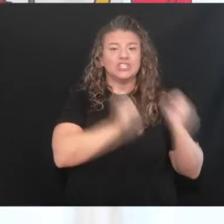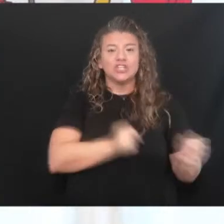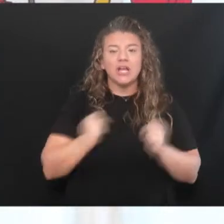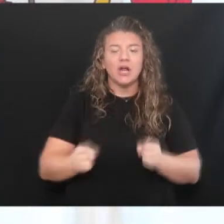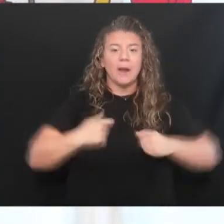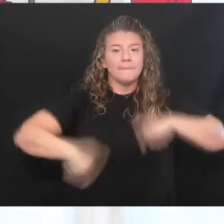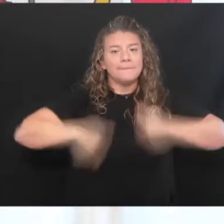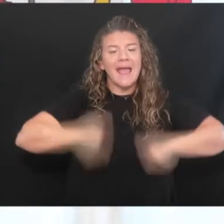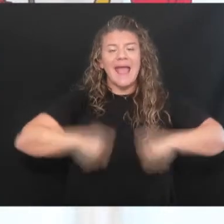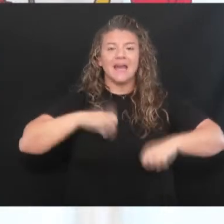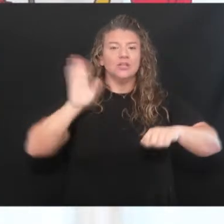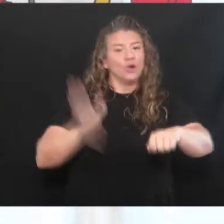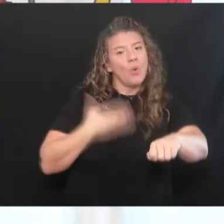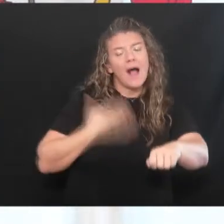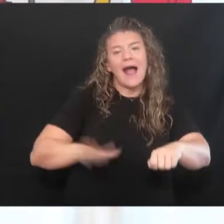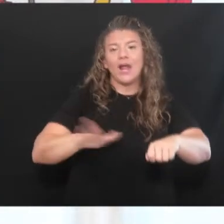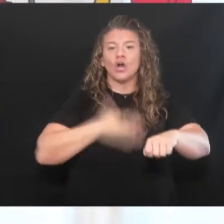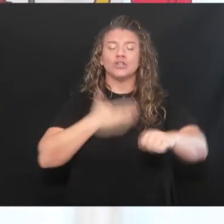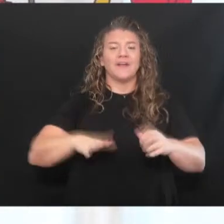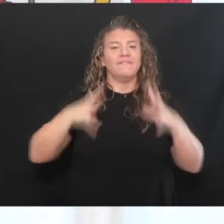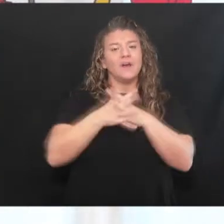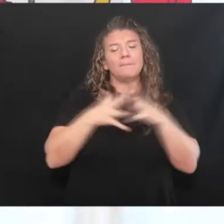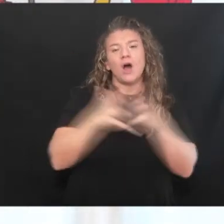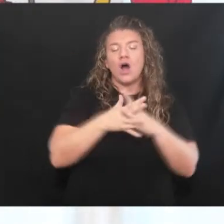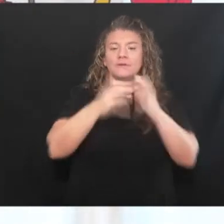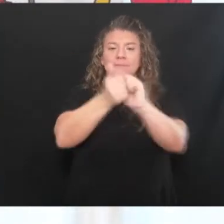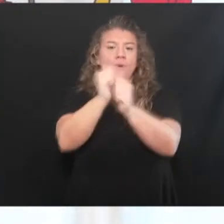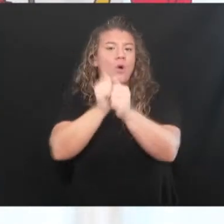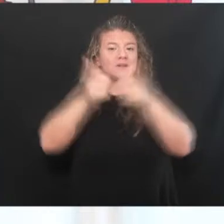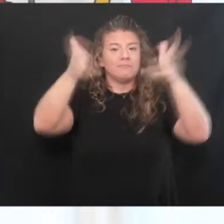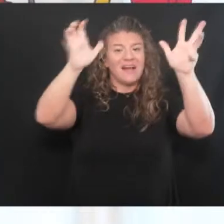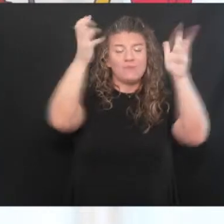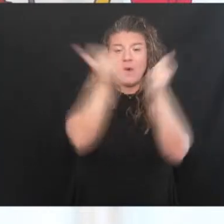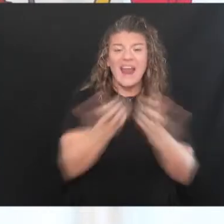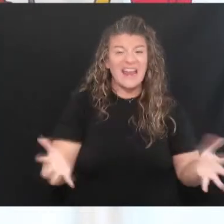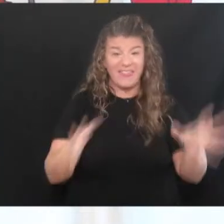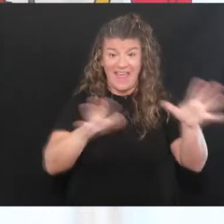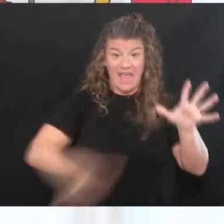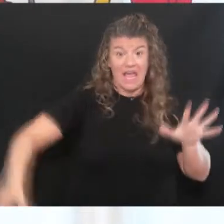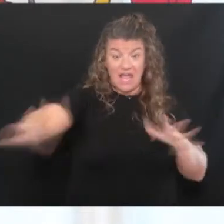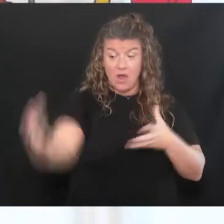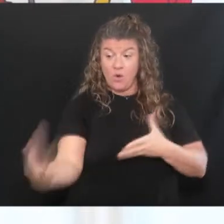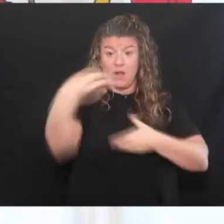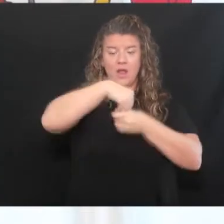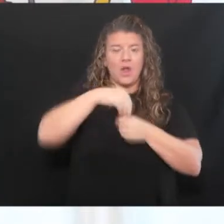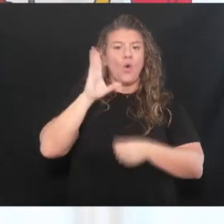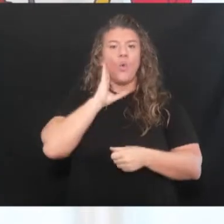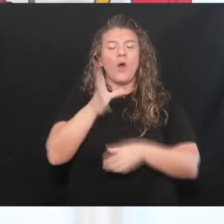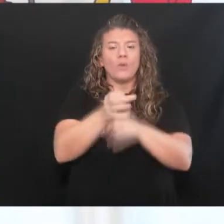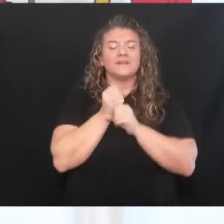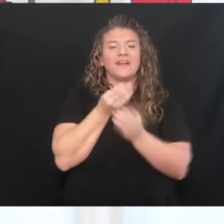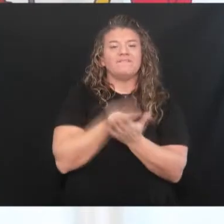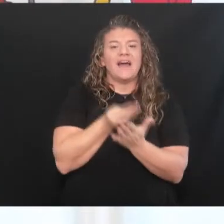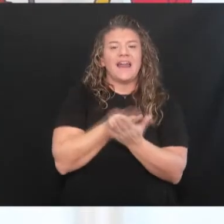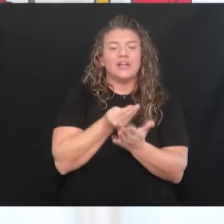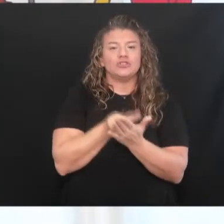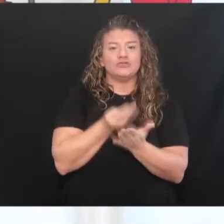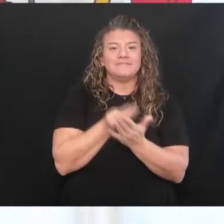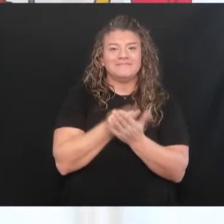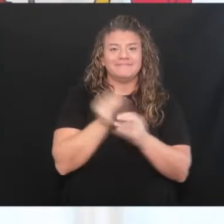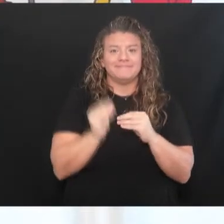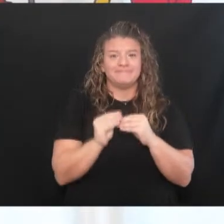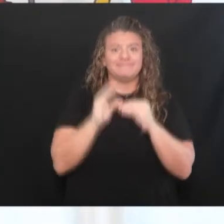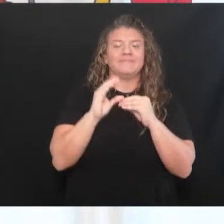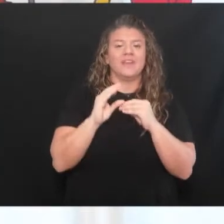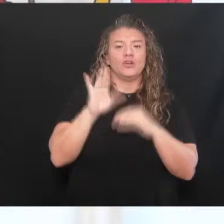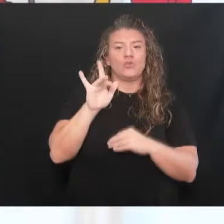show choirs, and other extracurricular teams will receive financial incentives of